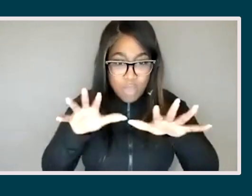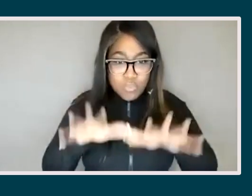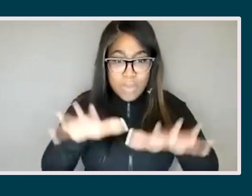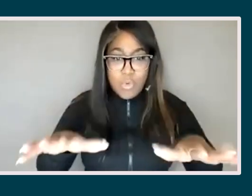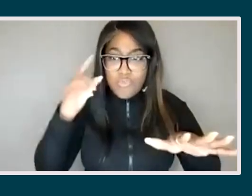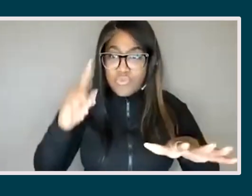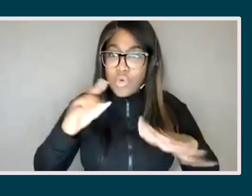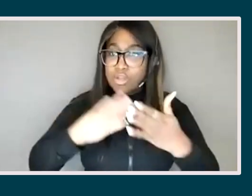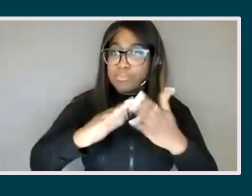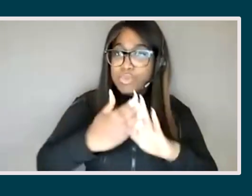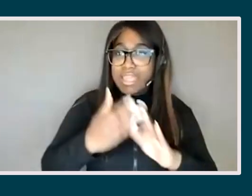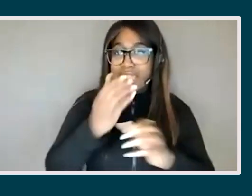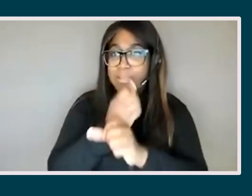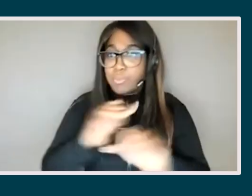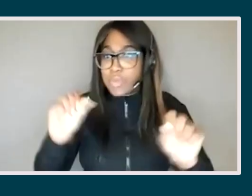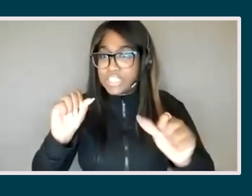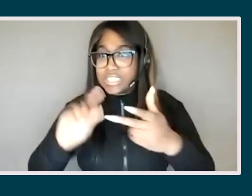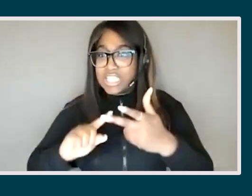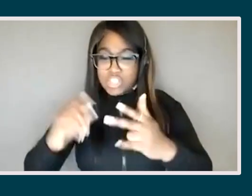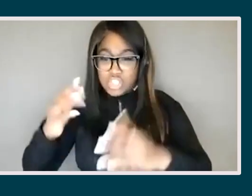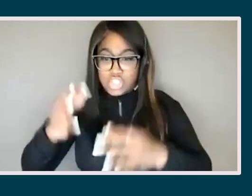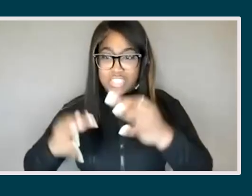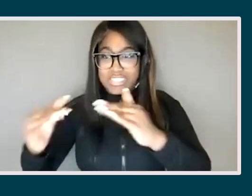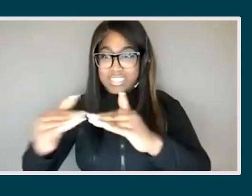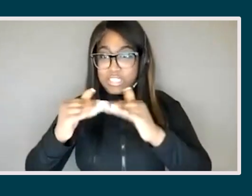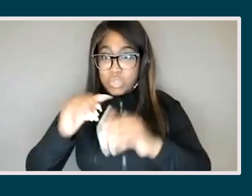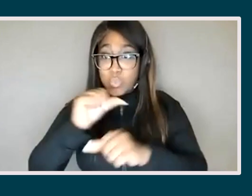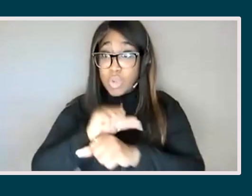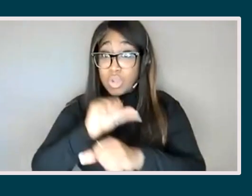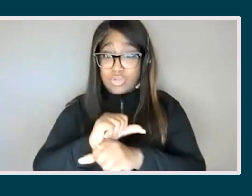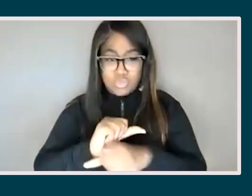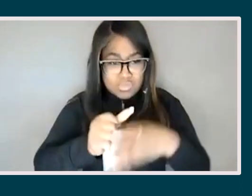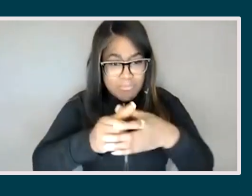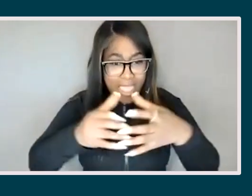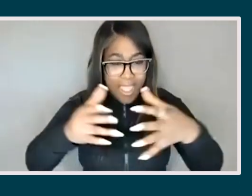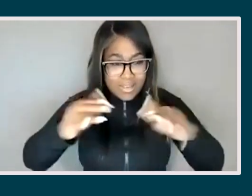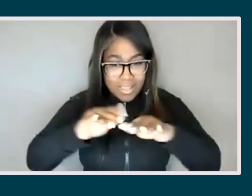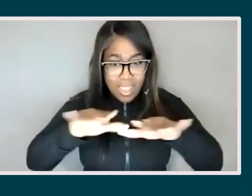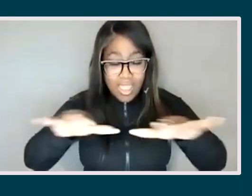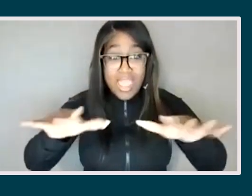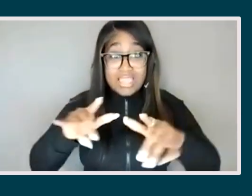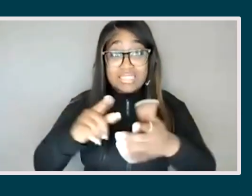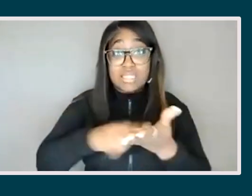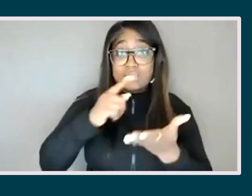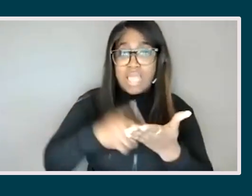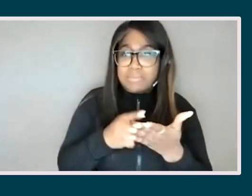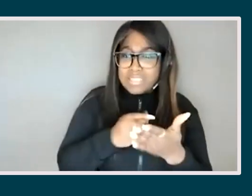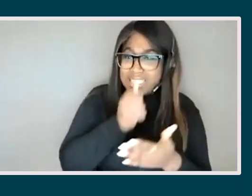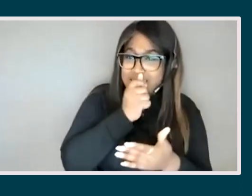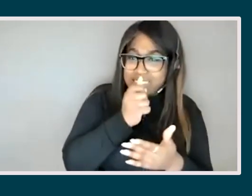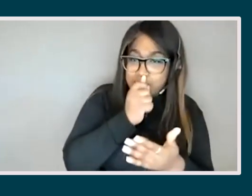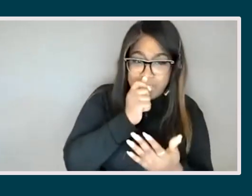and liberation and justice work. And sometimes in our most intimate spaces, have to